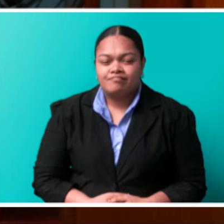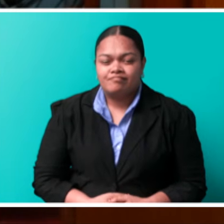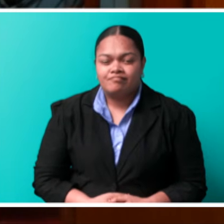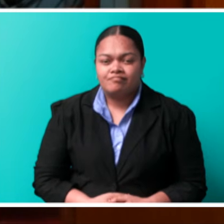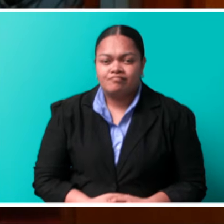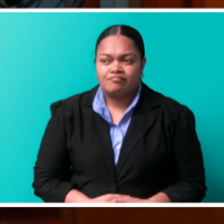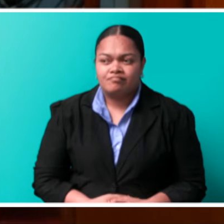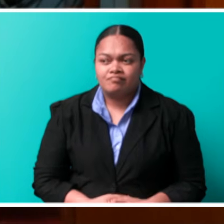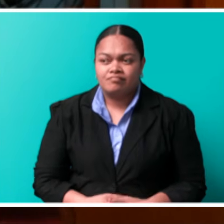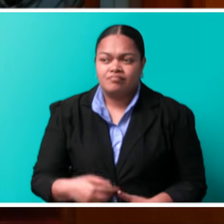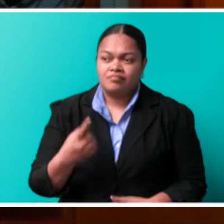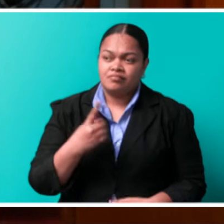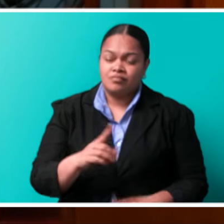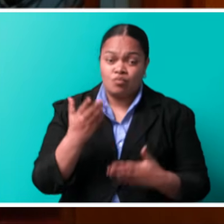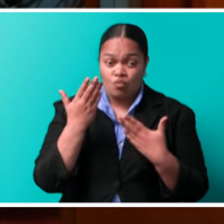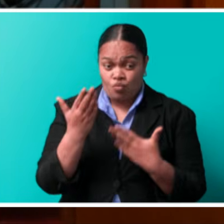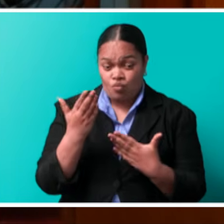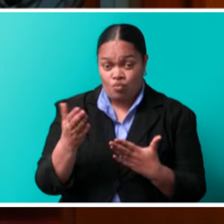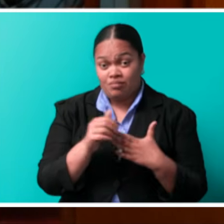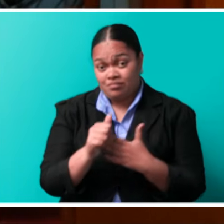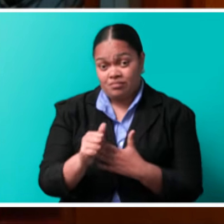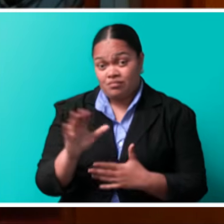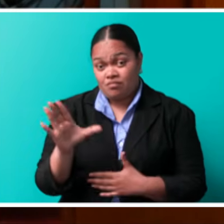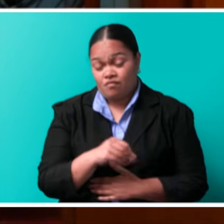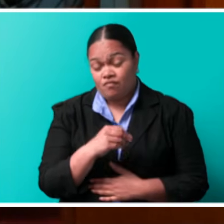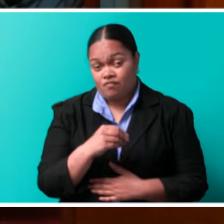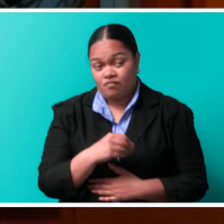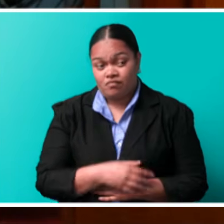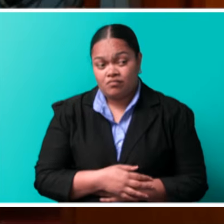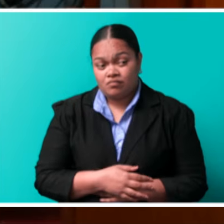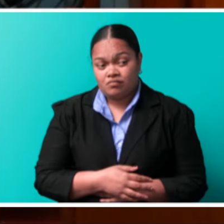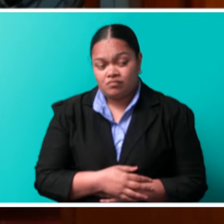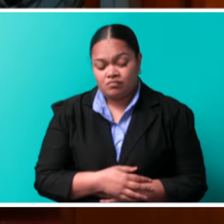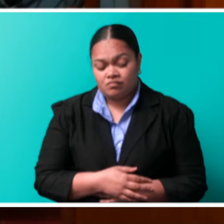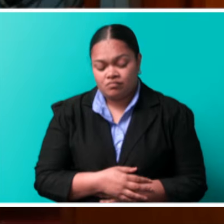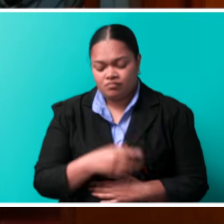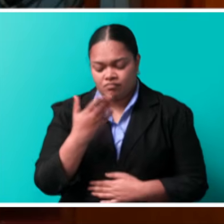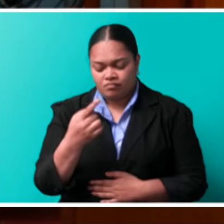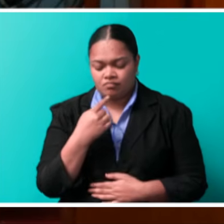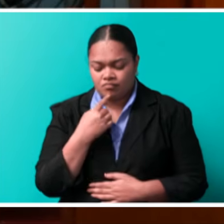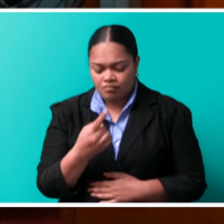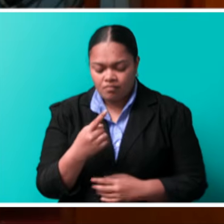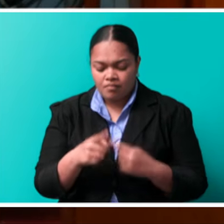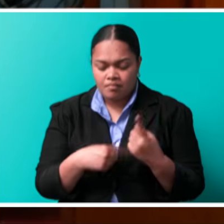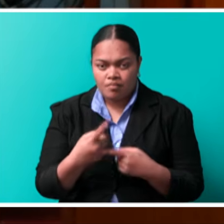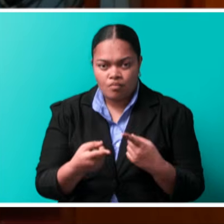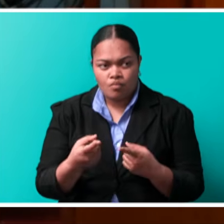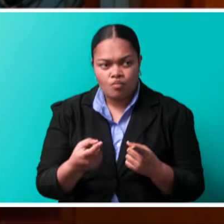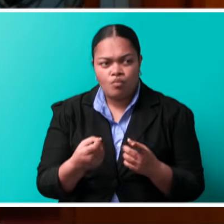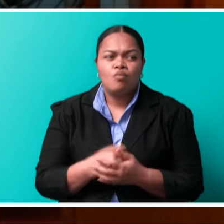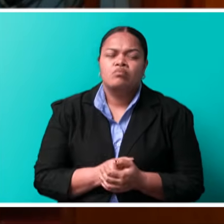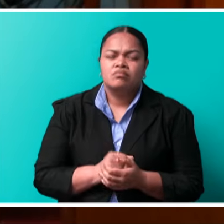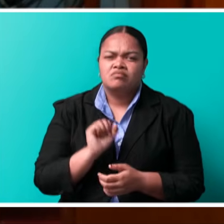I thank the Honorable Leader of the Opposition for mentioning the contribution of small and